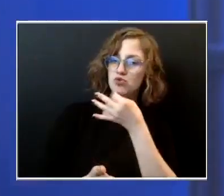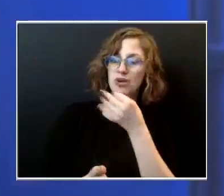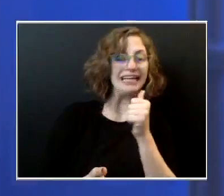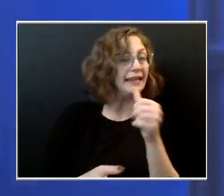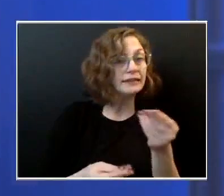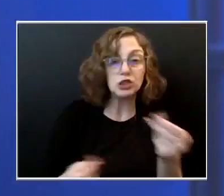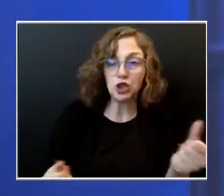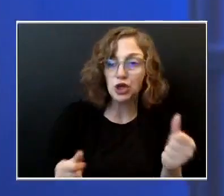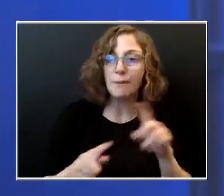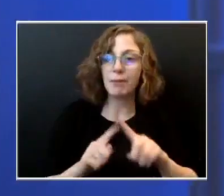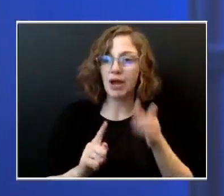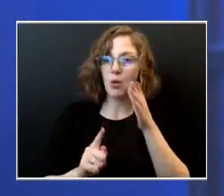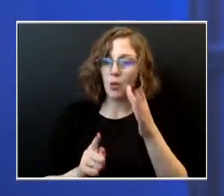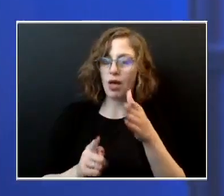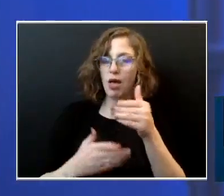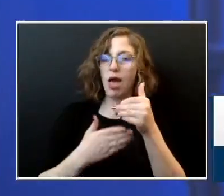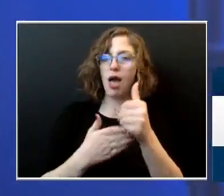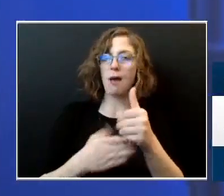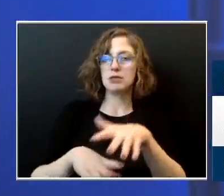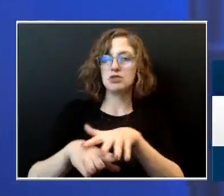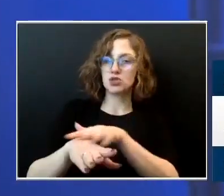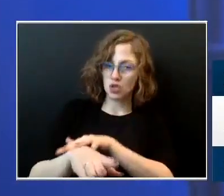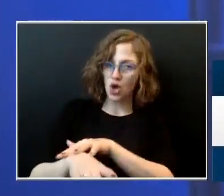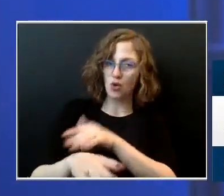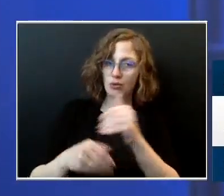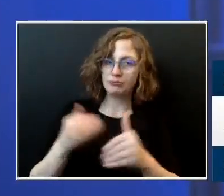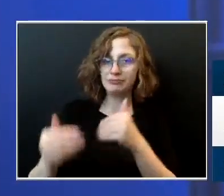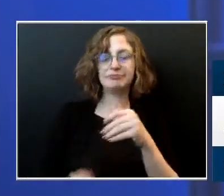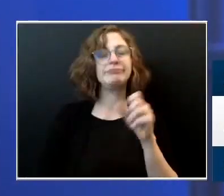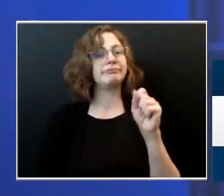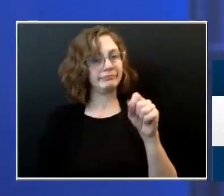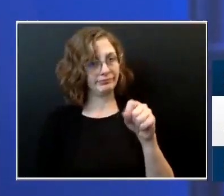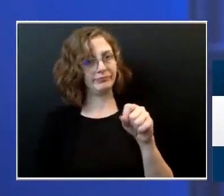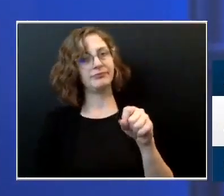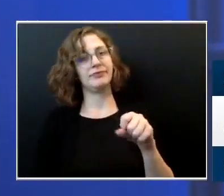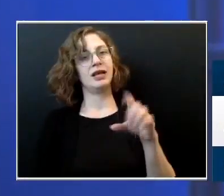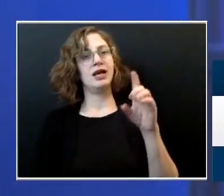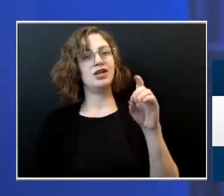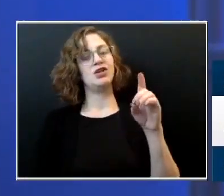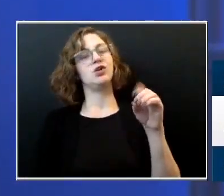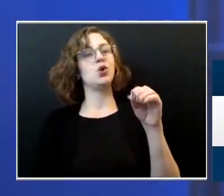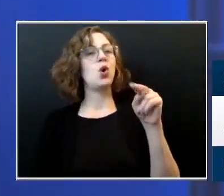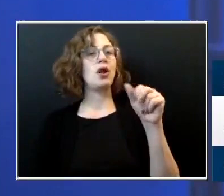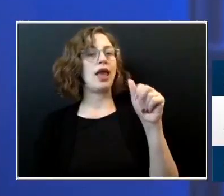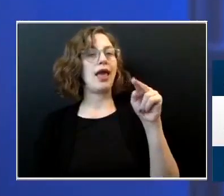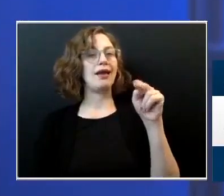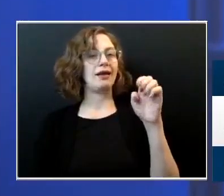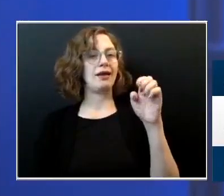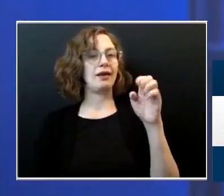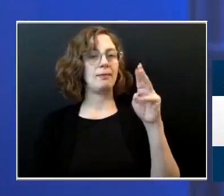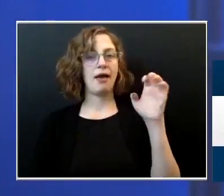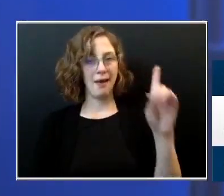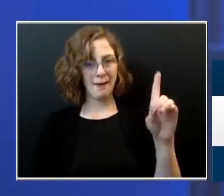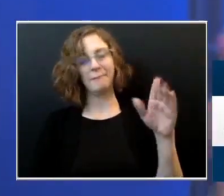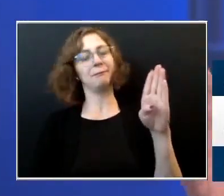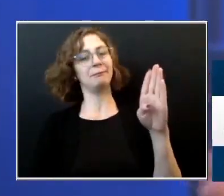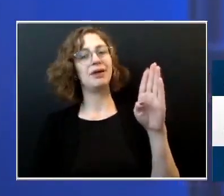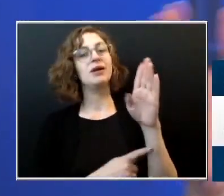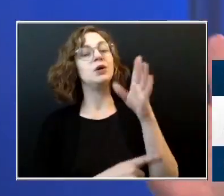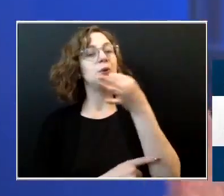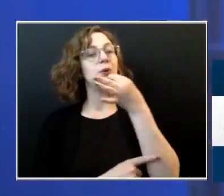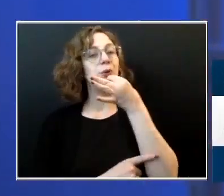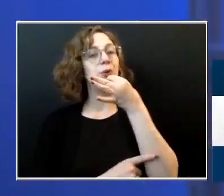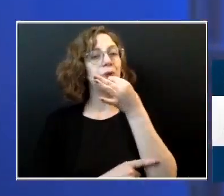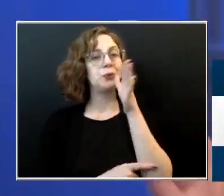donanemab is being reviewed by the FDA. We were expecting it to be approved in January, and it's been delayed